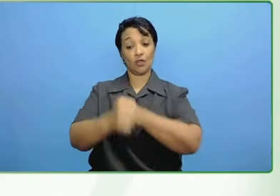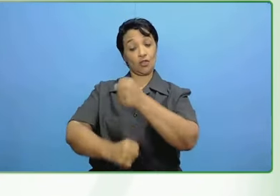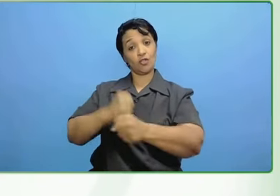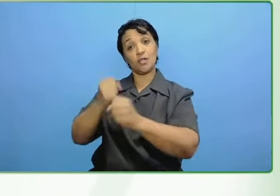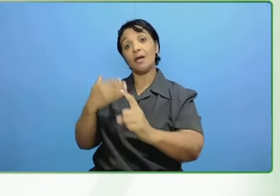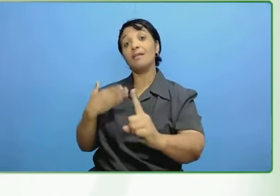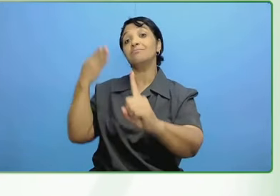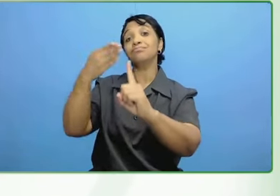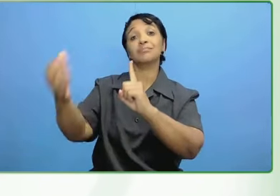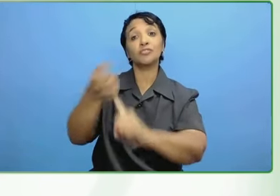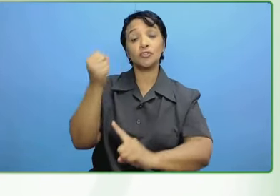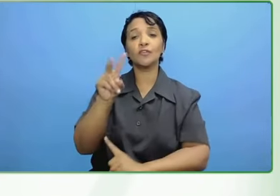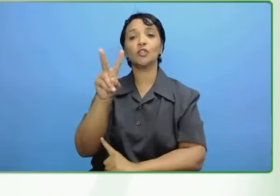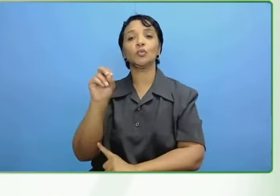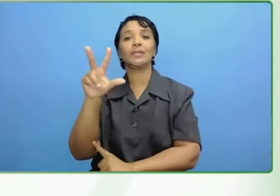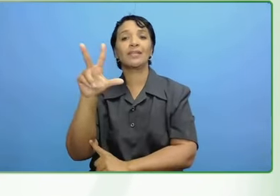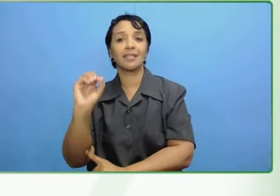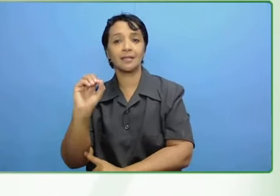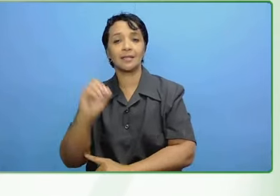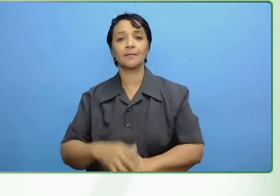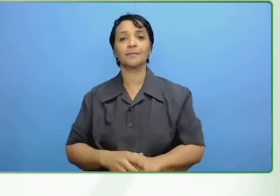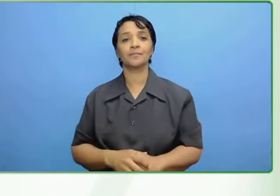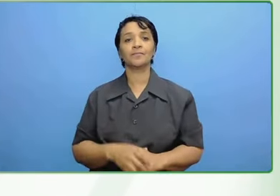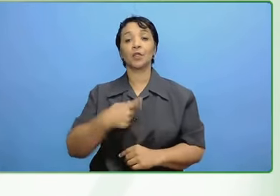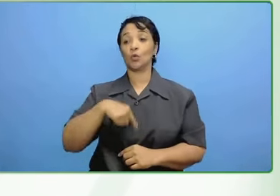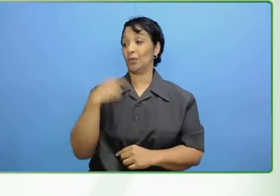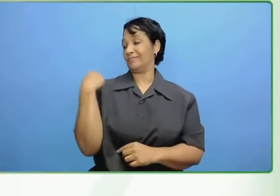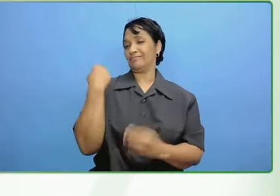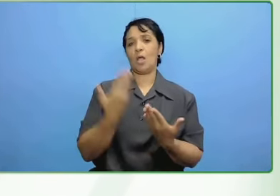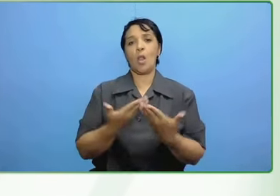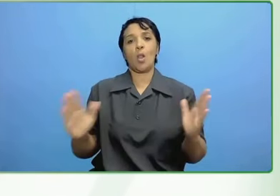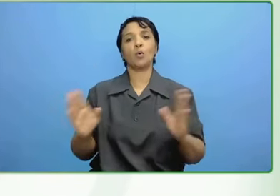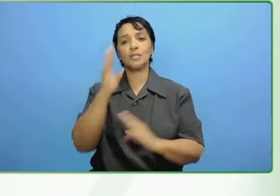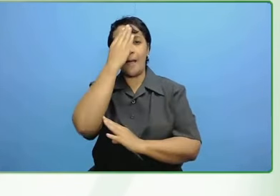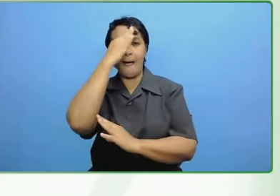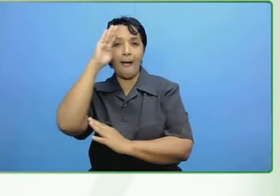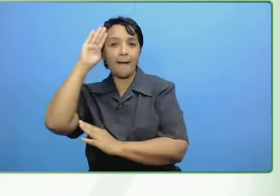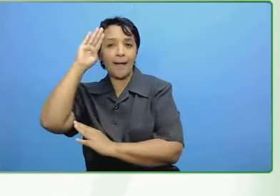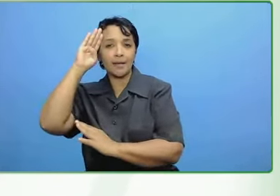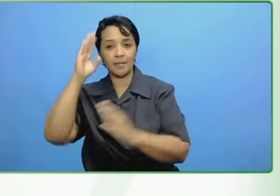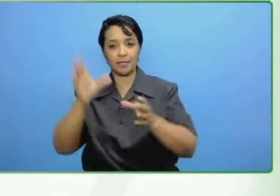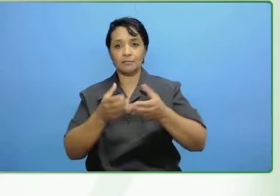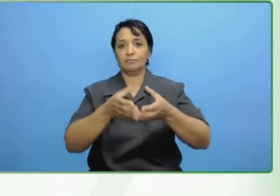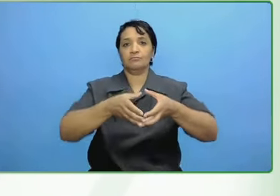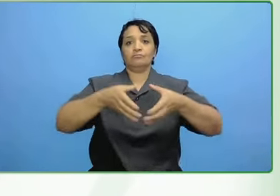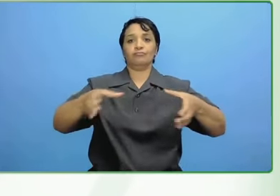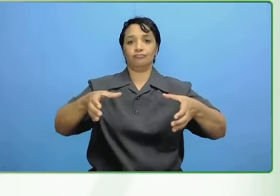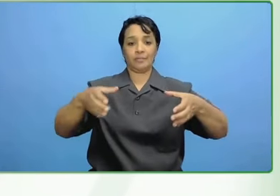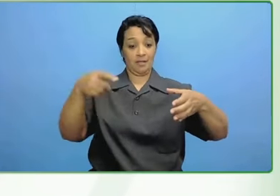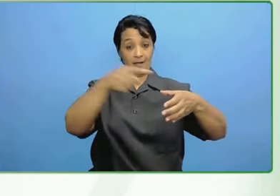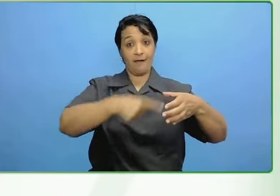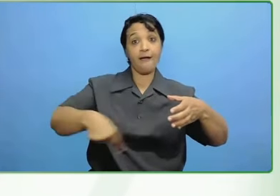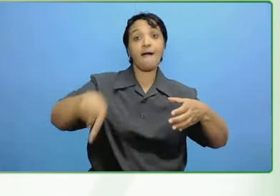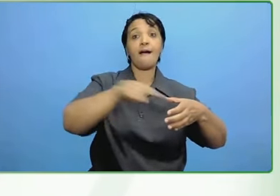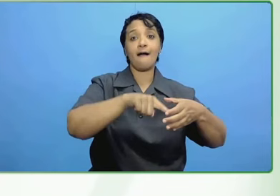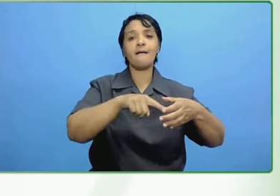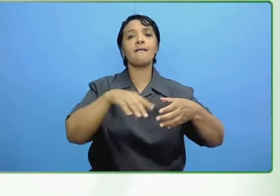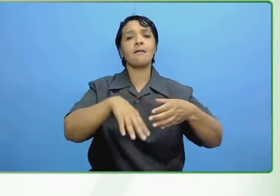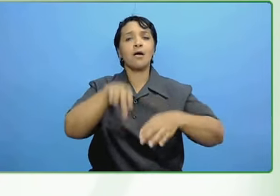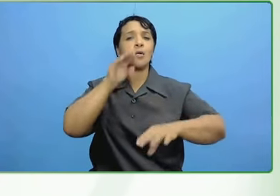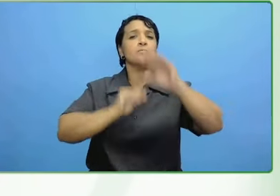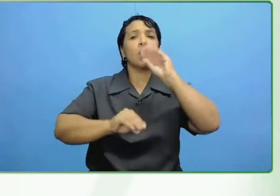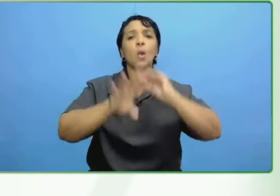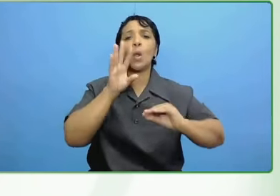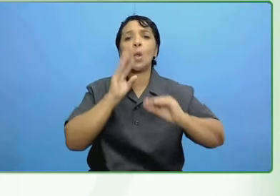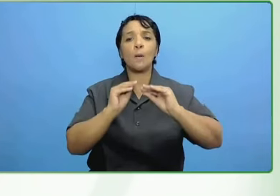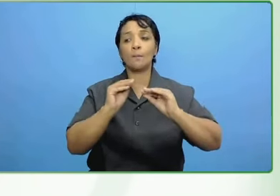We recently launched the Enabling Academy, and this was in last May, a disability learning hub that promotes lifelong learning for persons